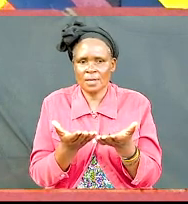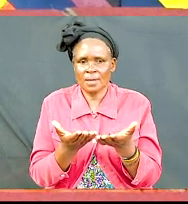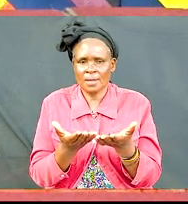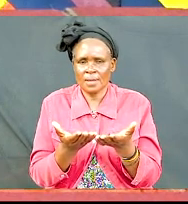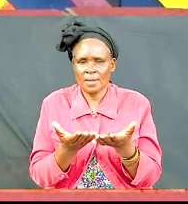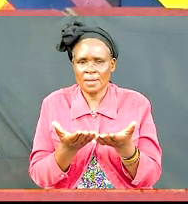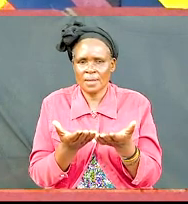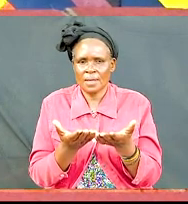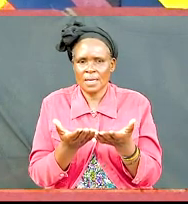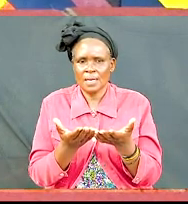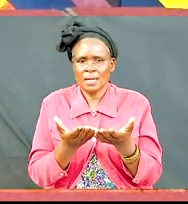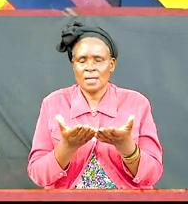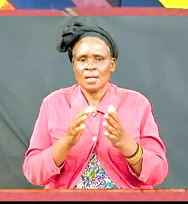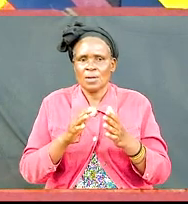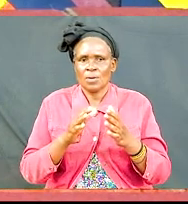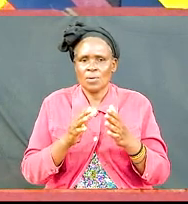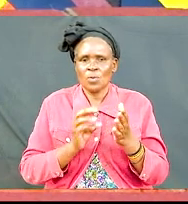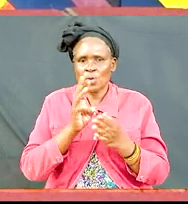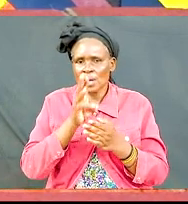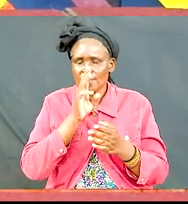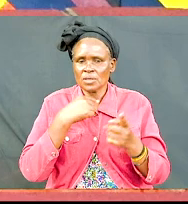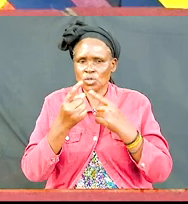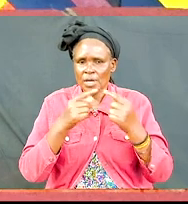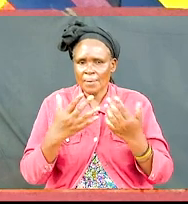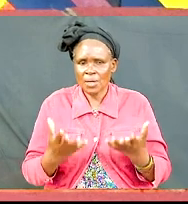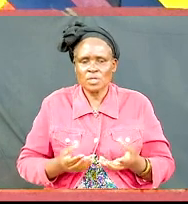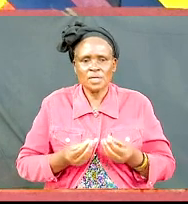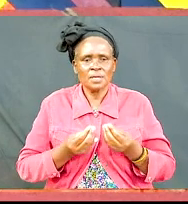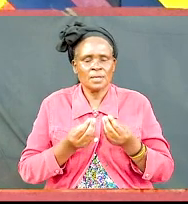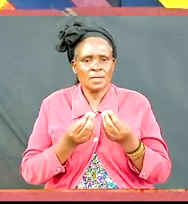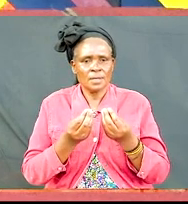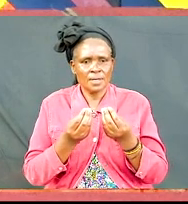Of course, we'll be talking about giving